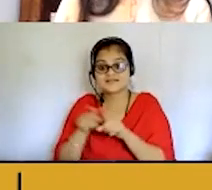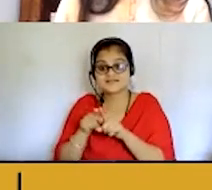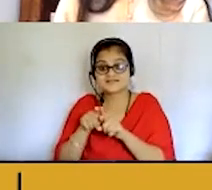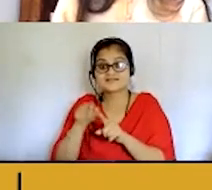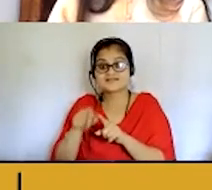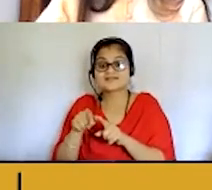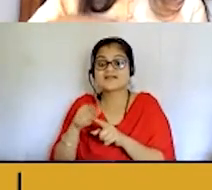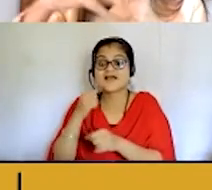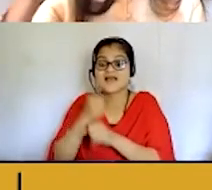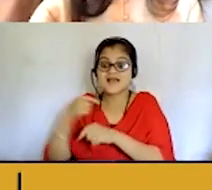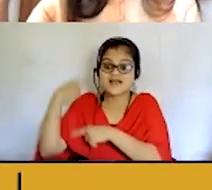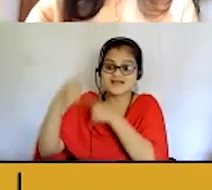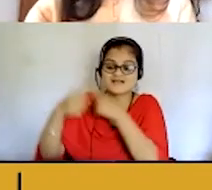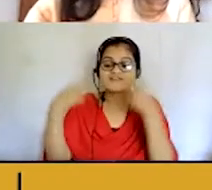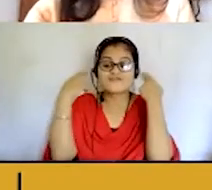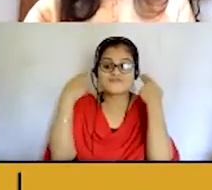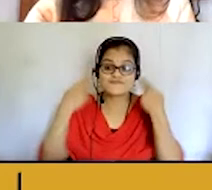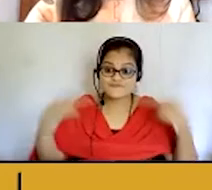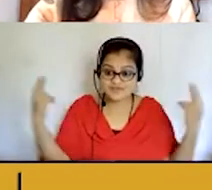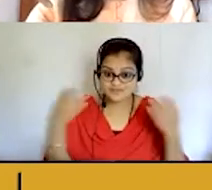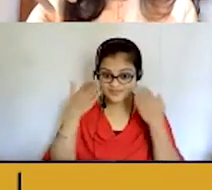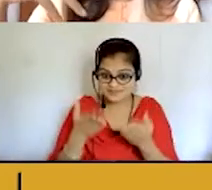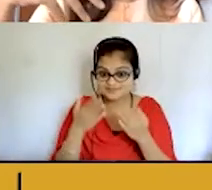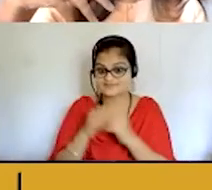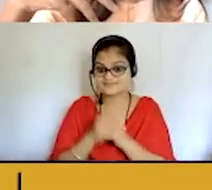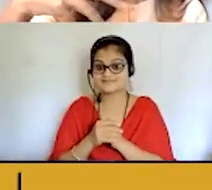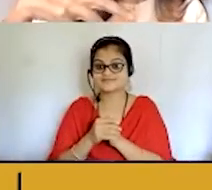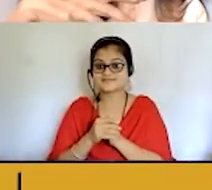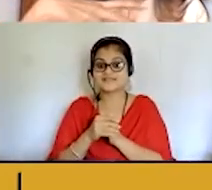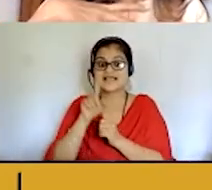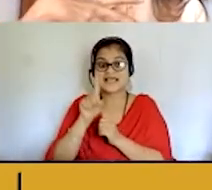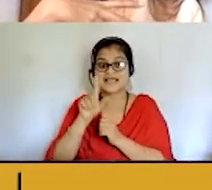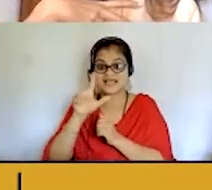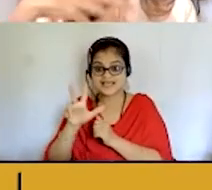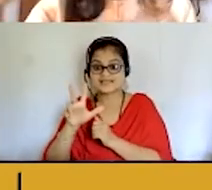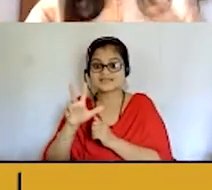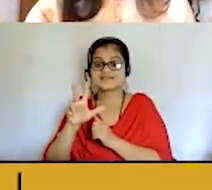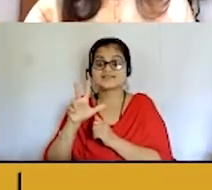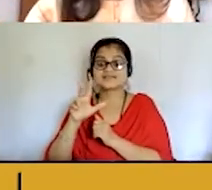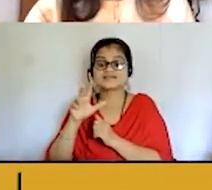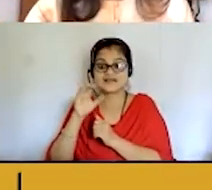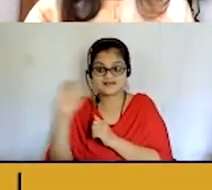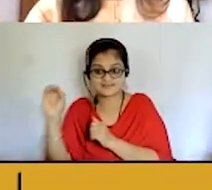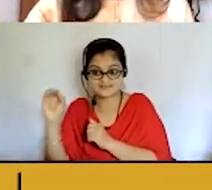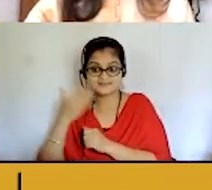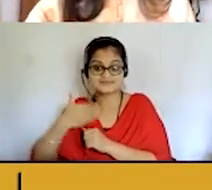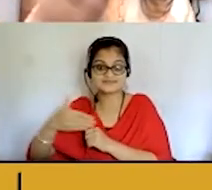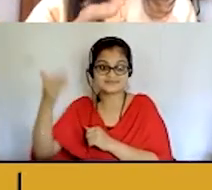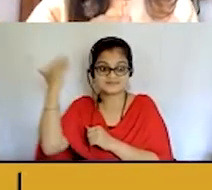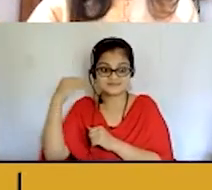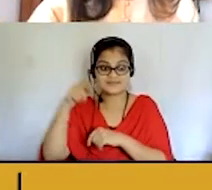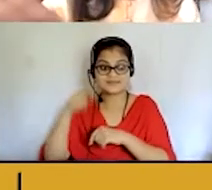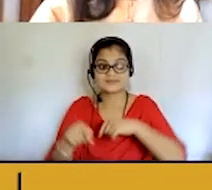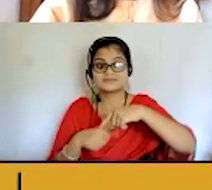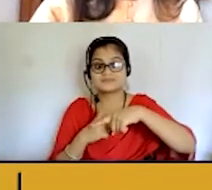popular culture. The arrival of the printing process in the 1800s allowed for images to be mass-produced and